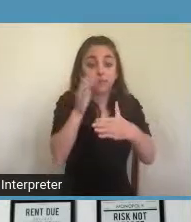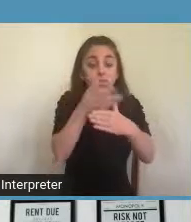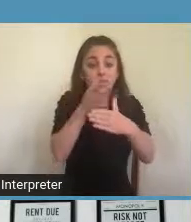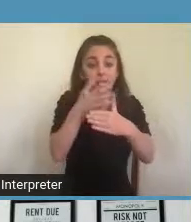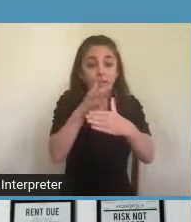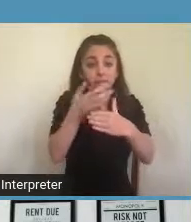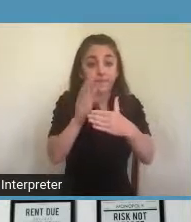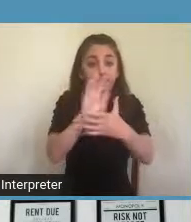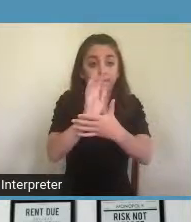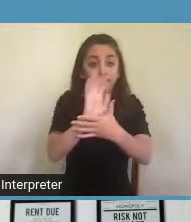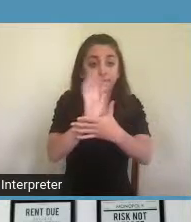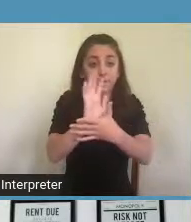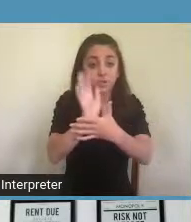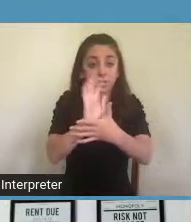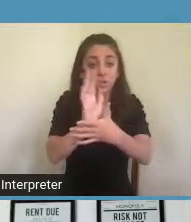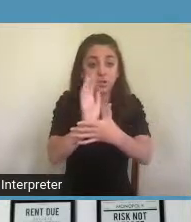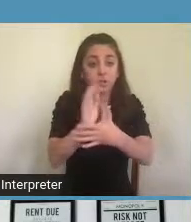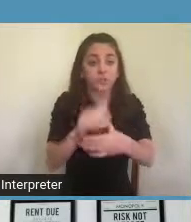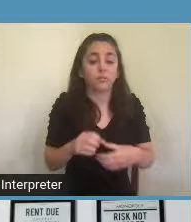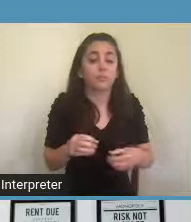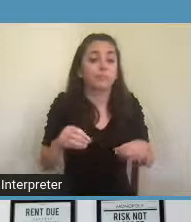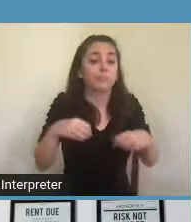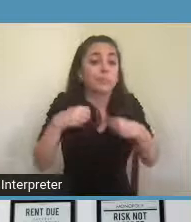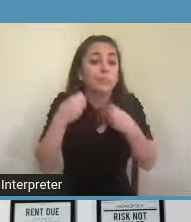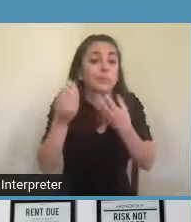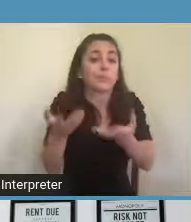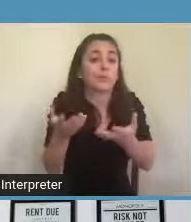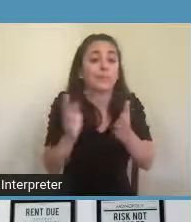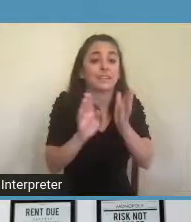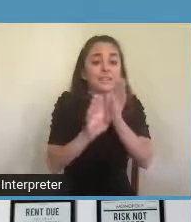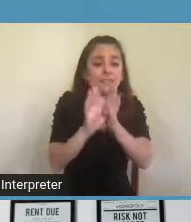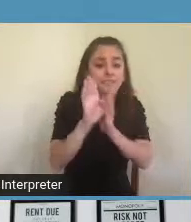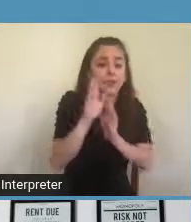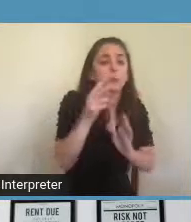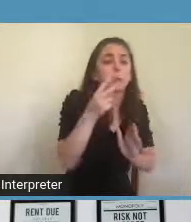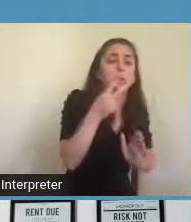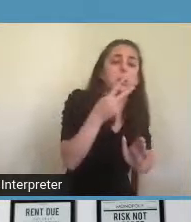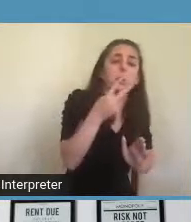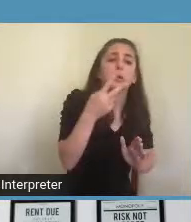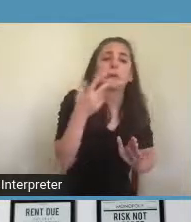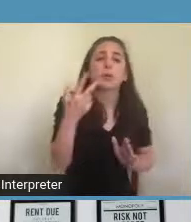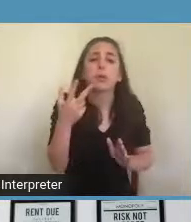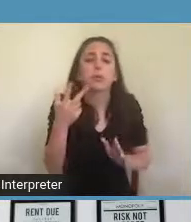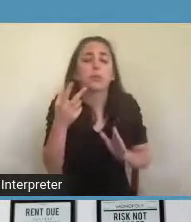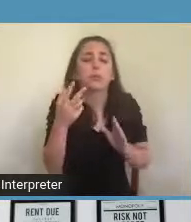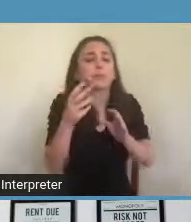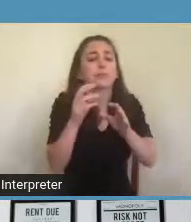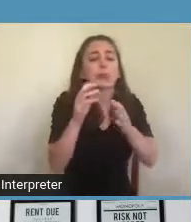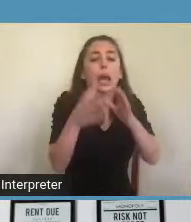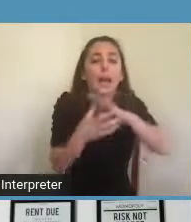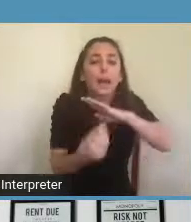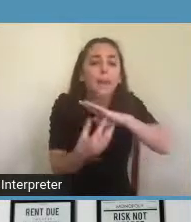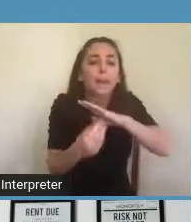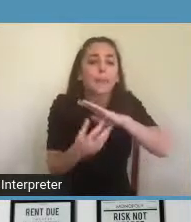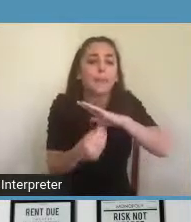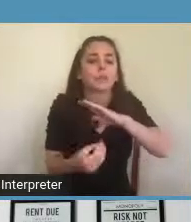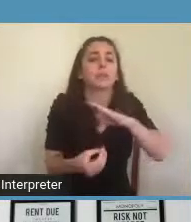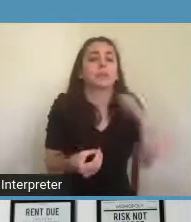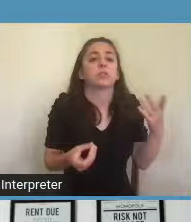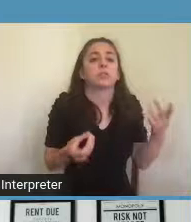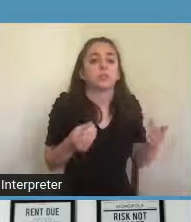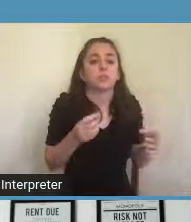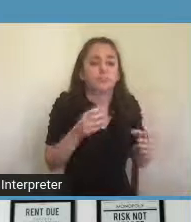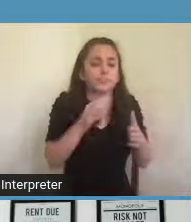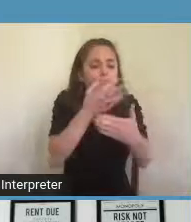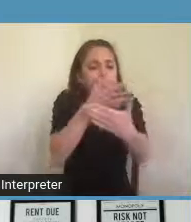saying, okay, not only here's the video, develop 2 to 3 social messaging copies that you're sharing. This makes it really easy